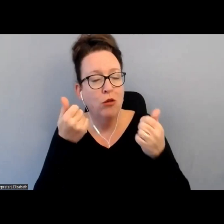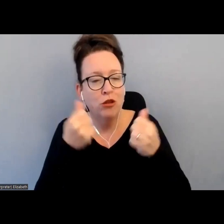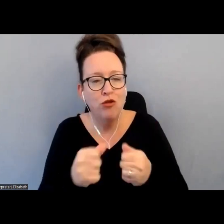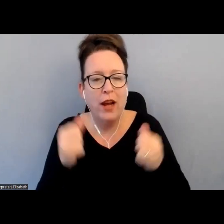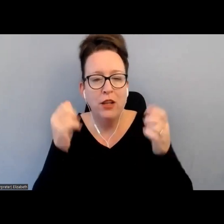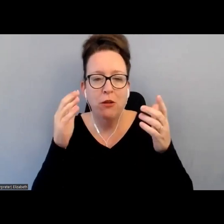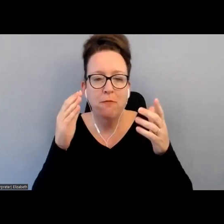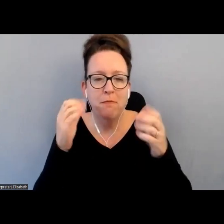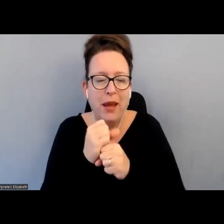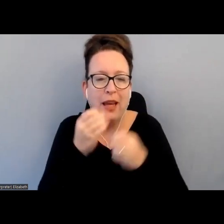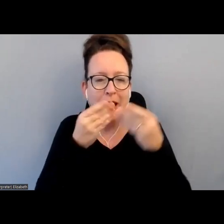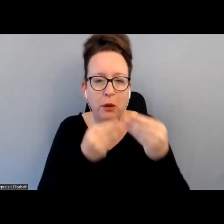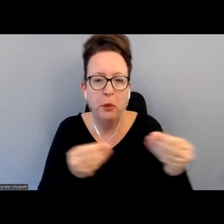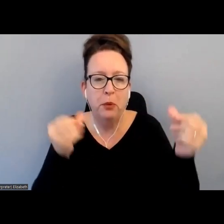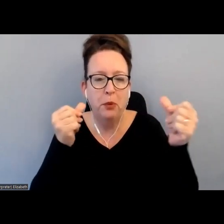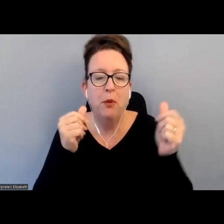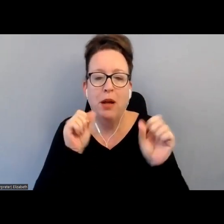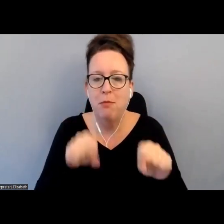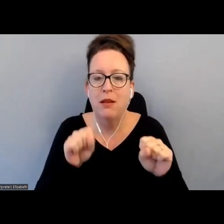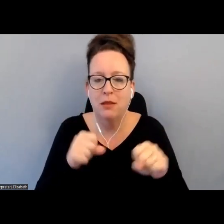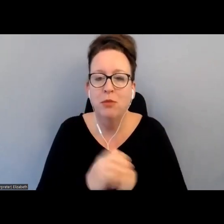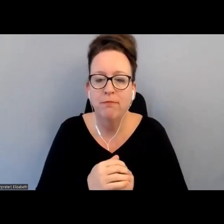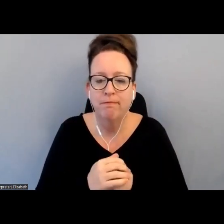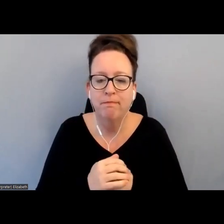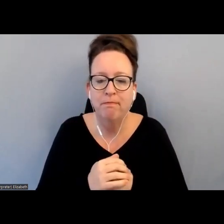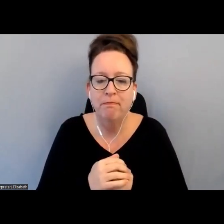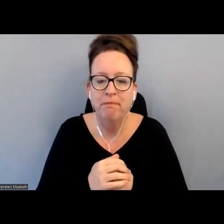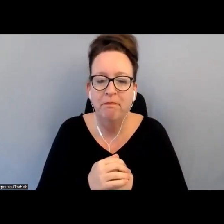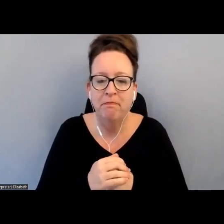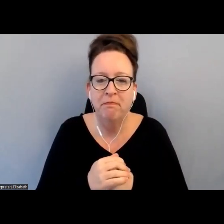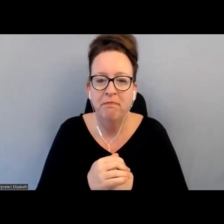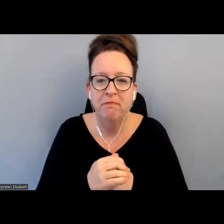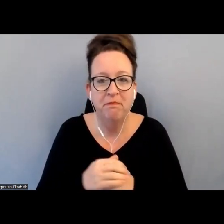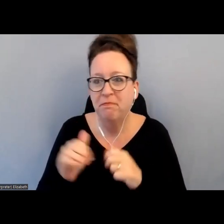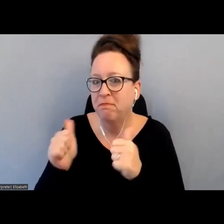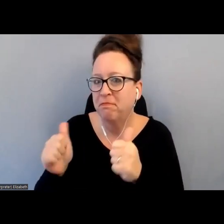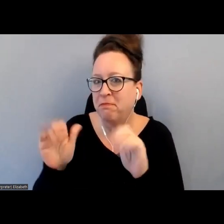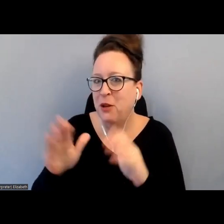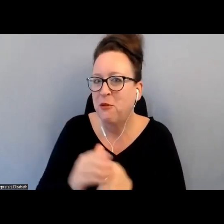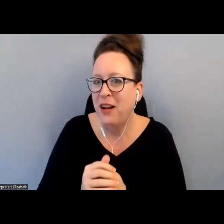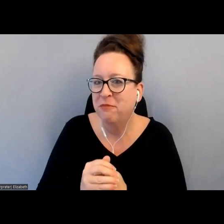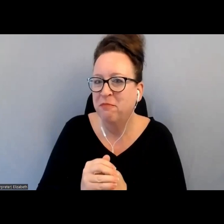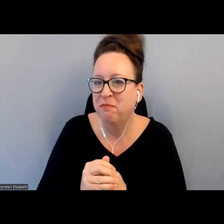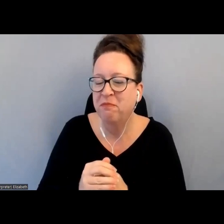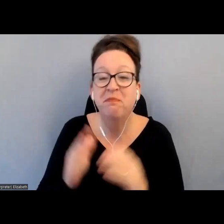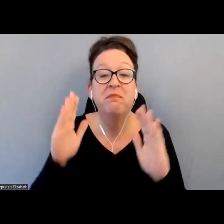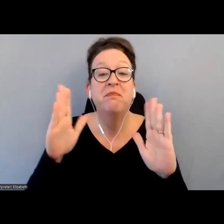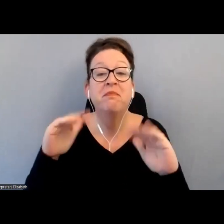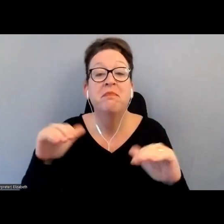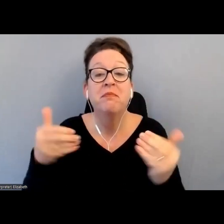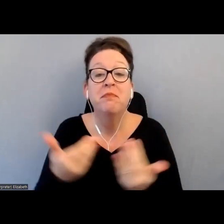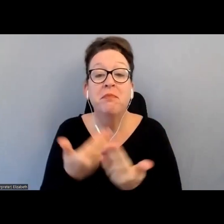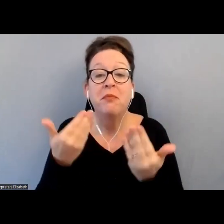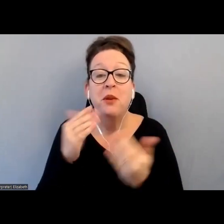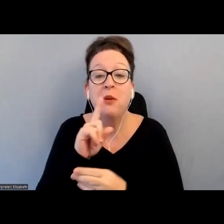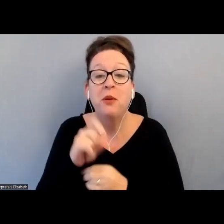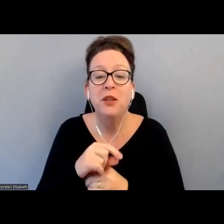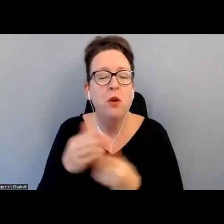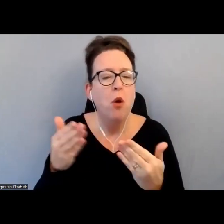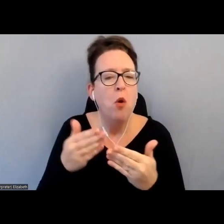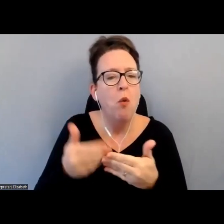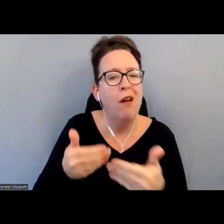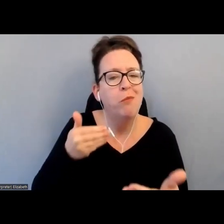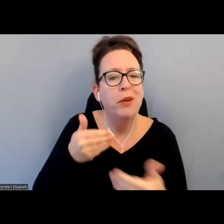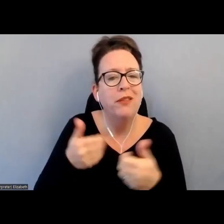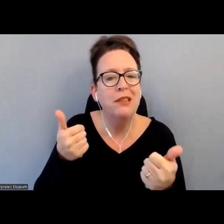tried to make it as efficient and easy as possible to get in. Great. What previous challenges in